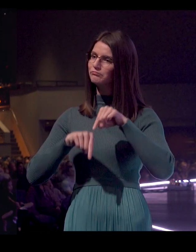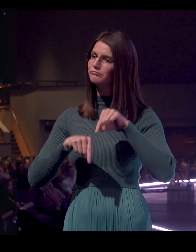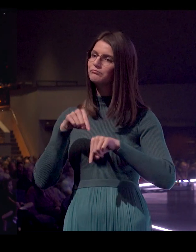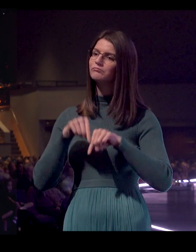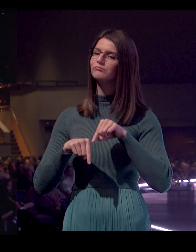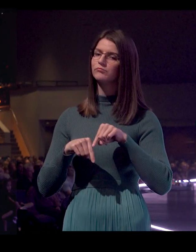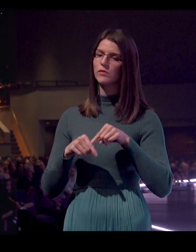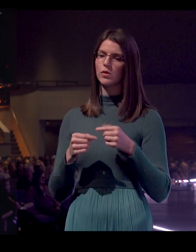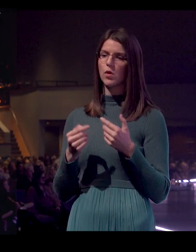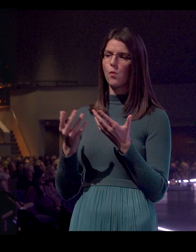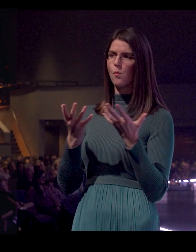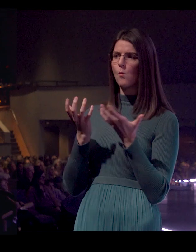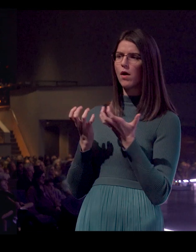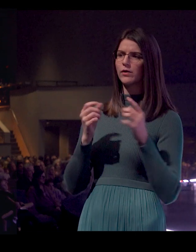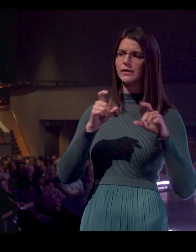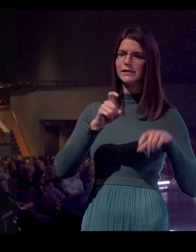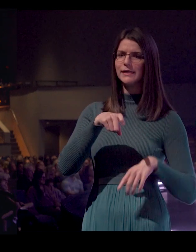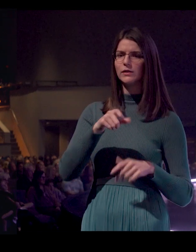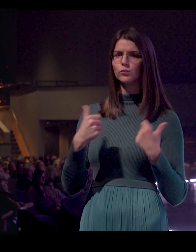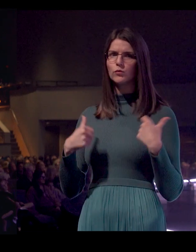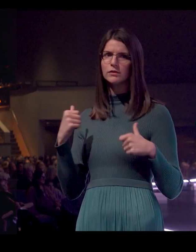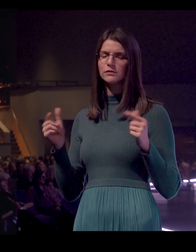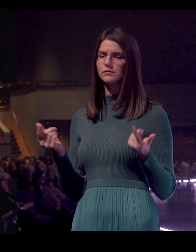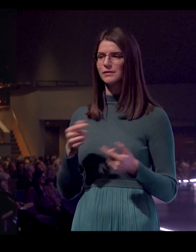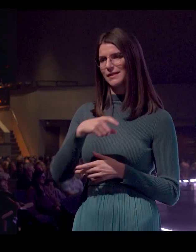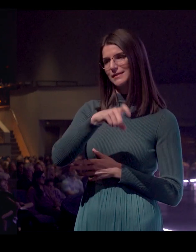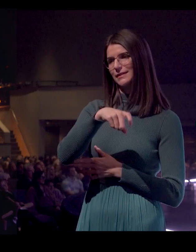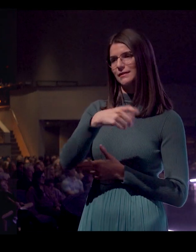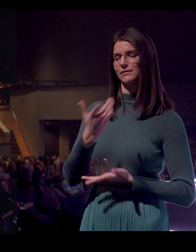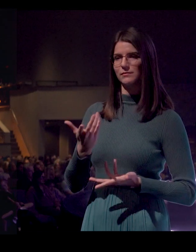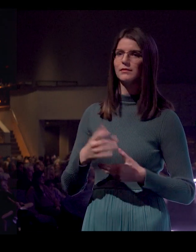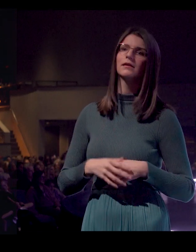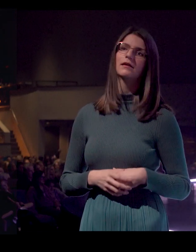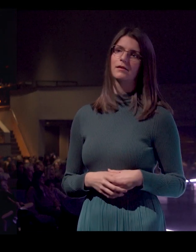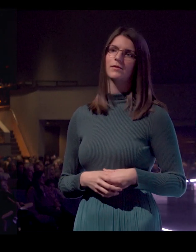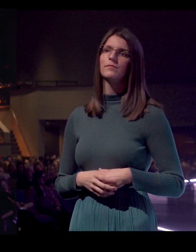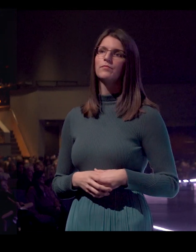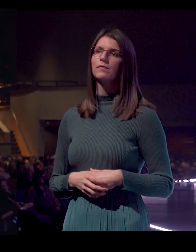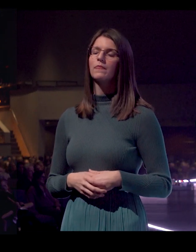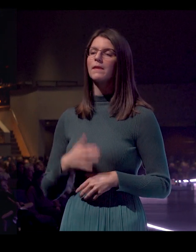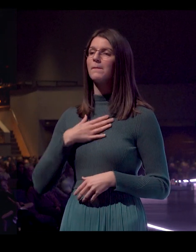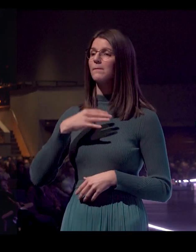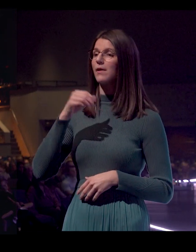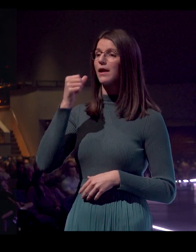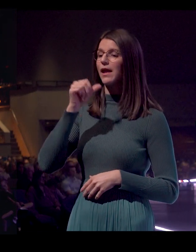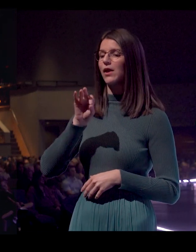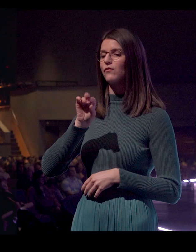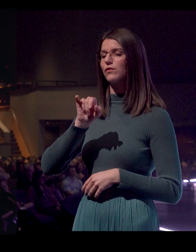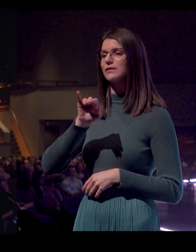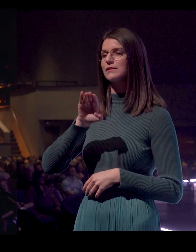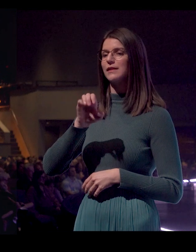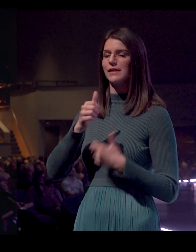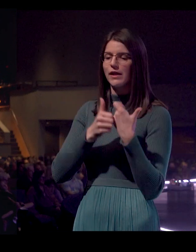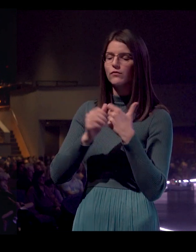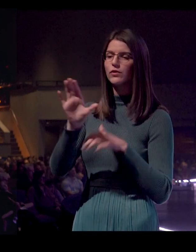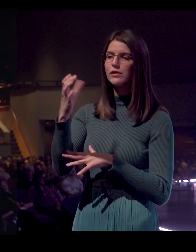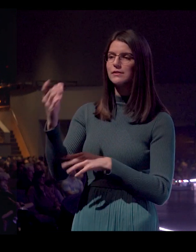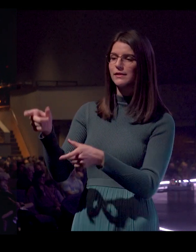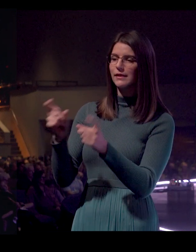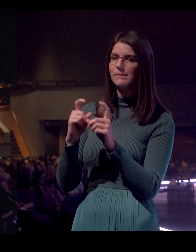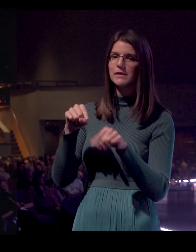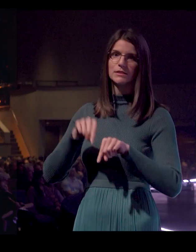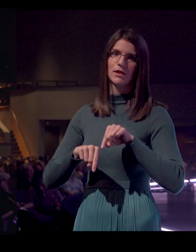right? And my Aunt Francine, every Christmas, got me socks. Thank you, Aunt Francine. Some of you are getting socks for